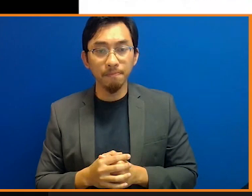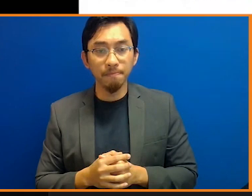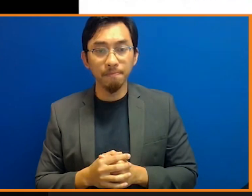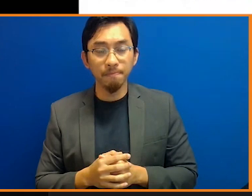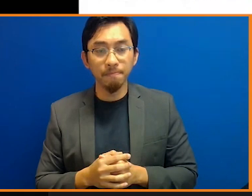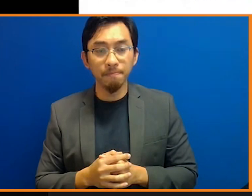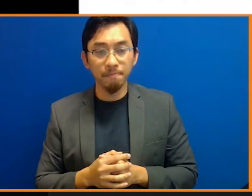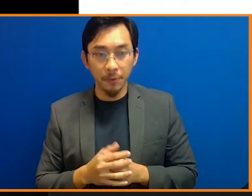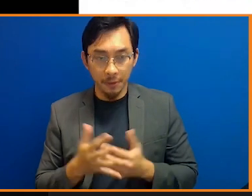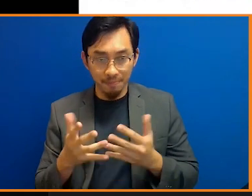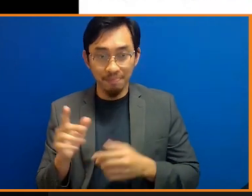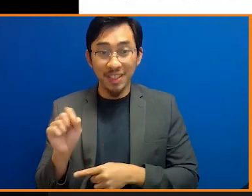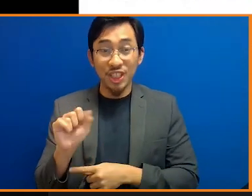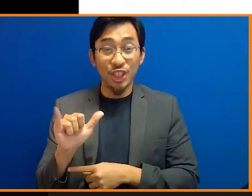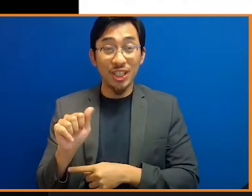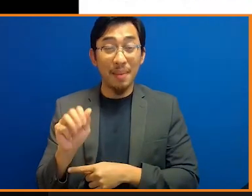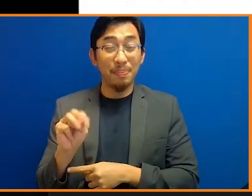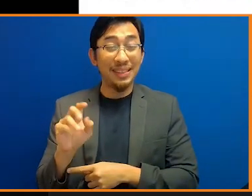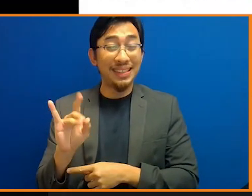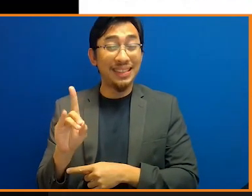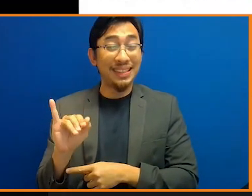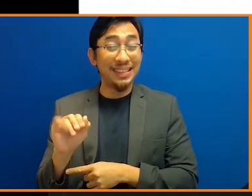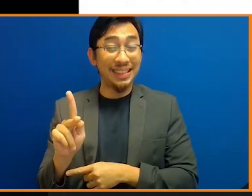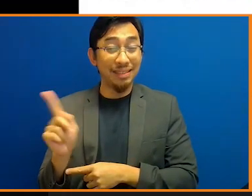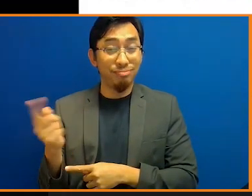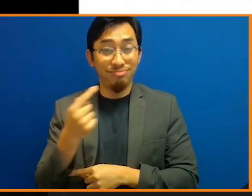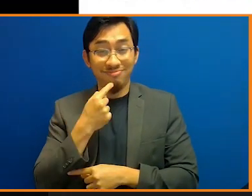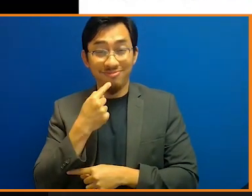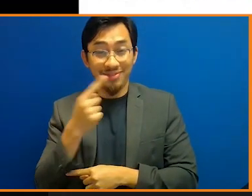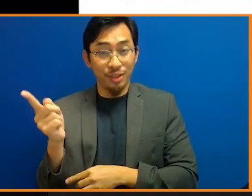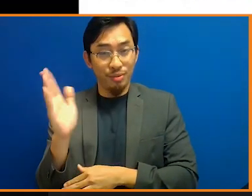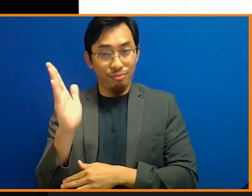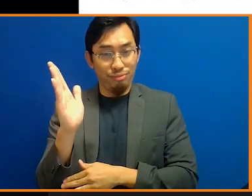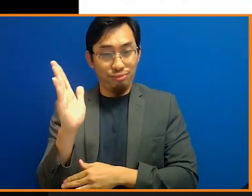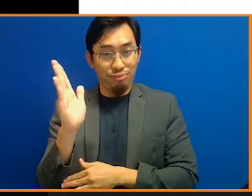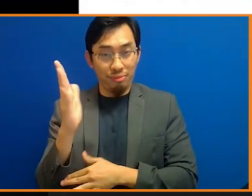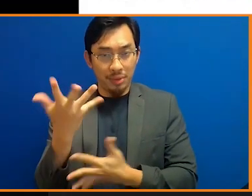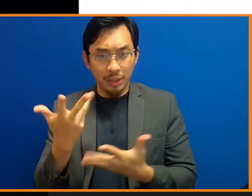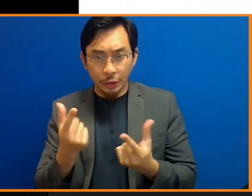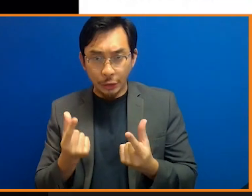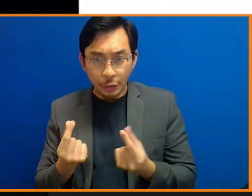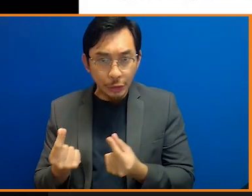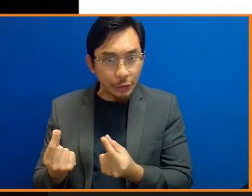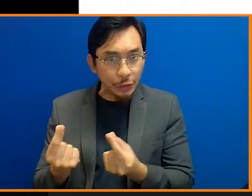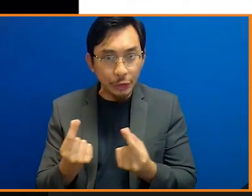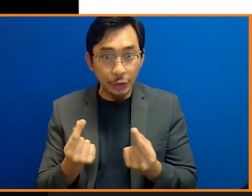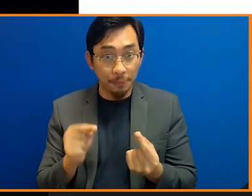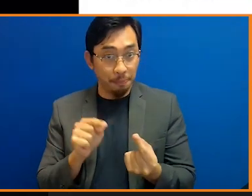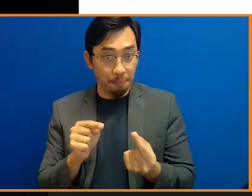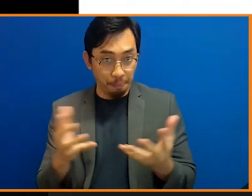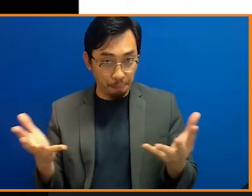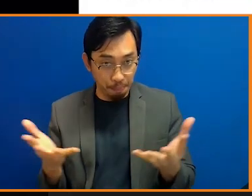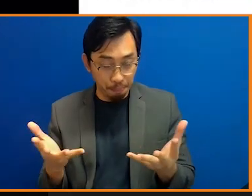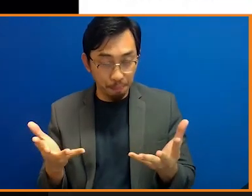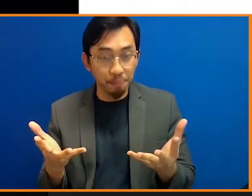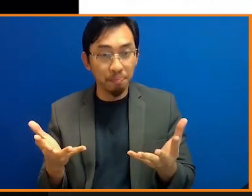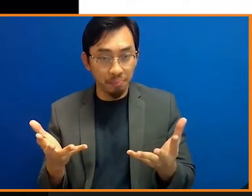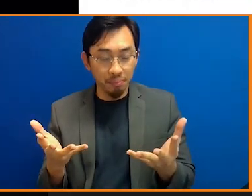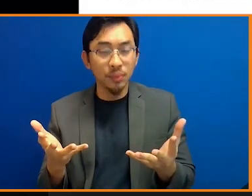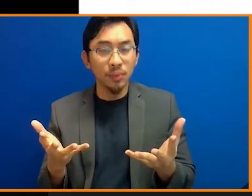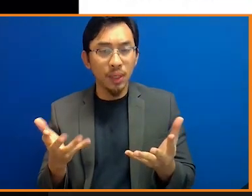extend what Professor Syamsidik has mentioned in his lecture. To do